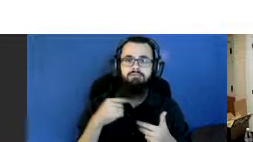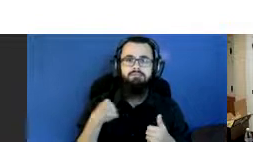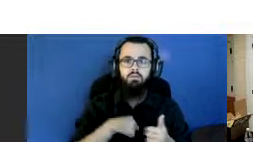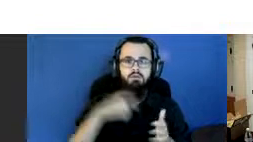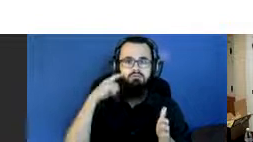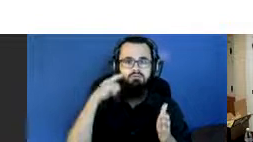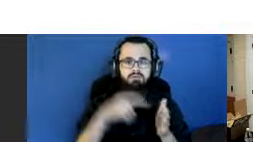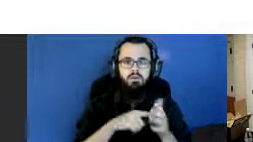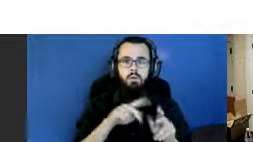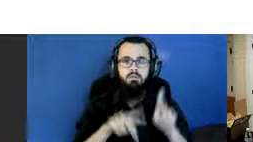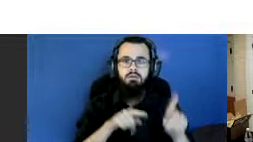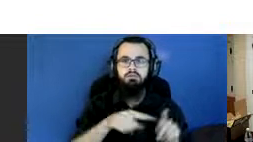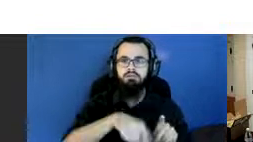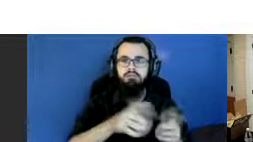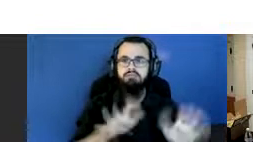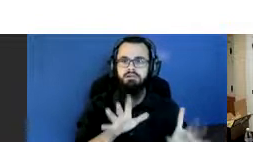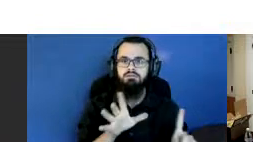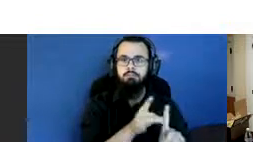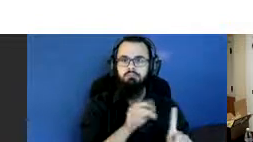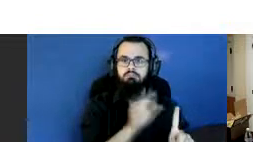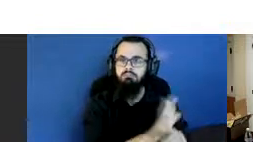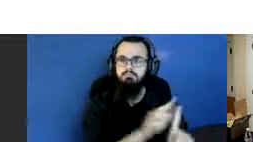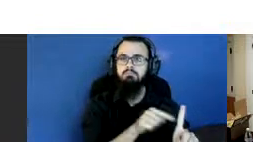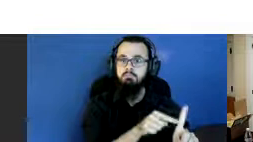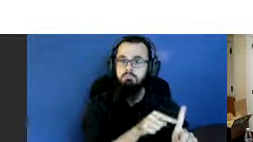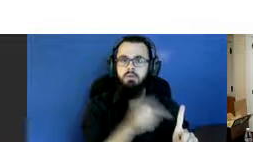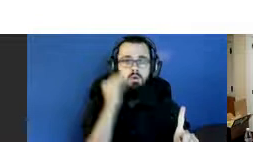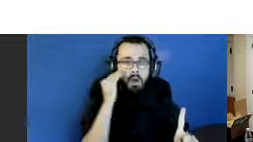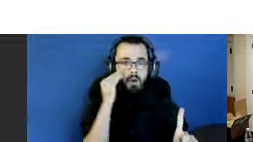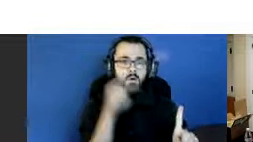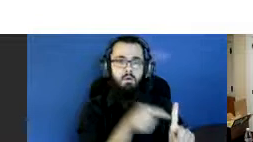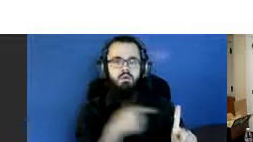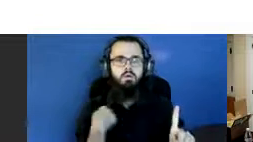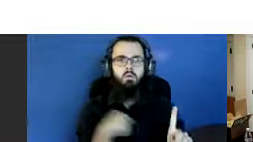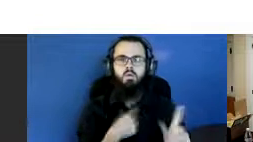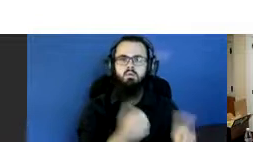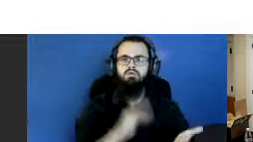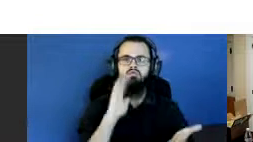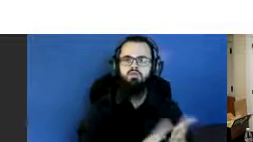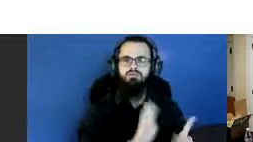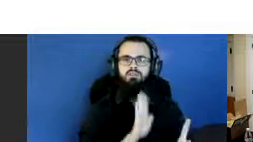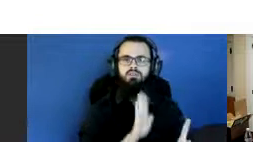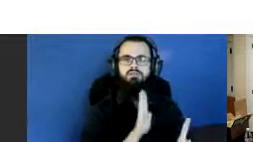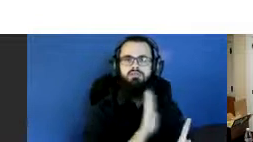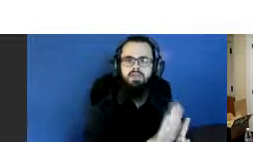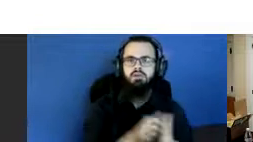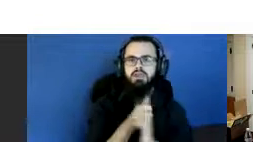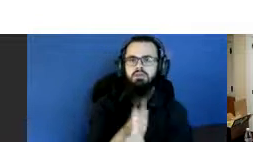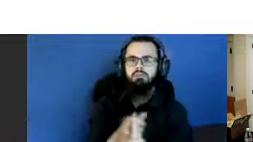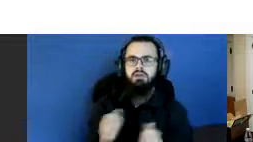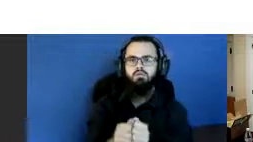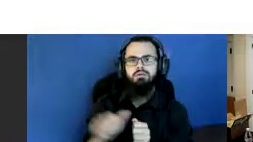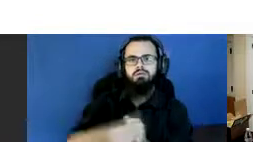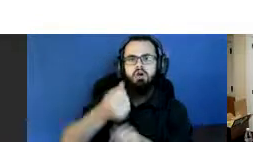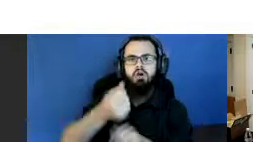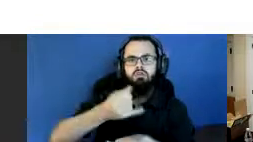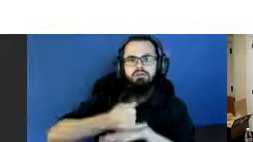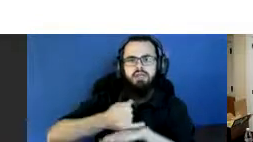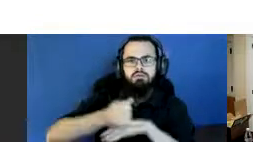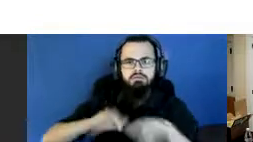impact from extending to other areas of our campus community. And so here, similarly, right along that Swiss